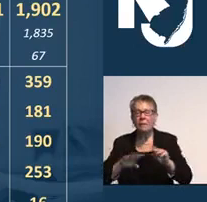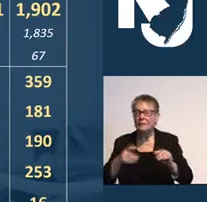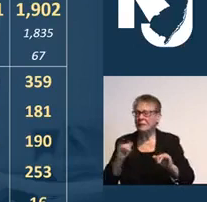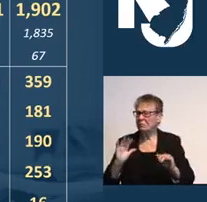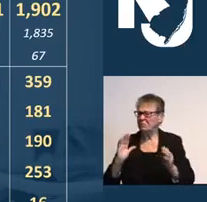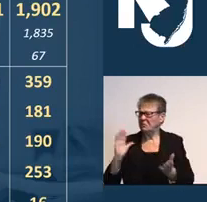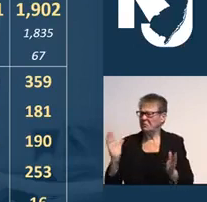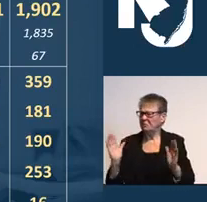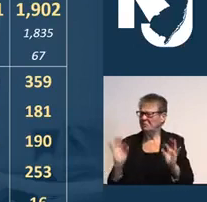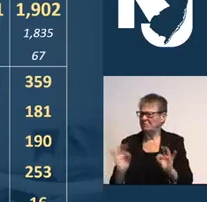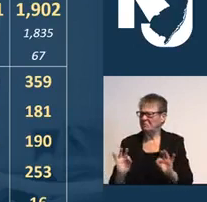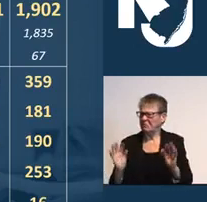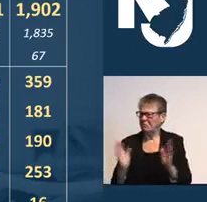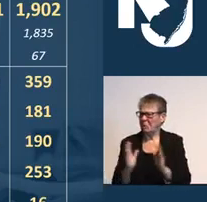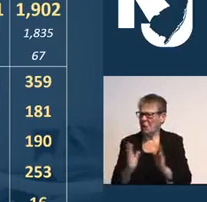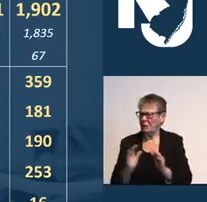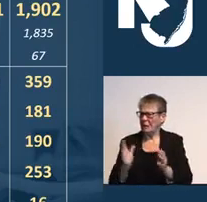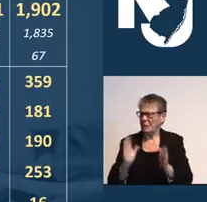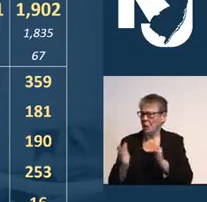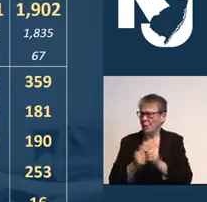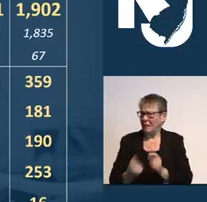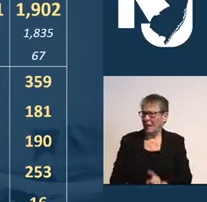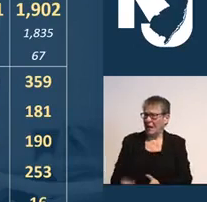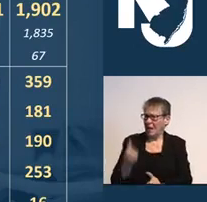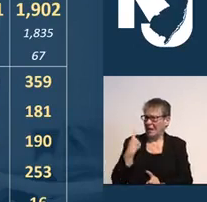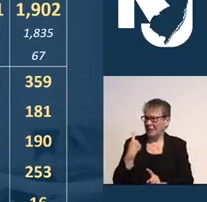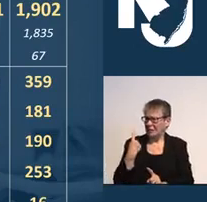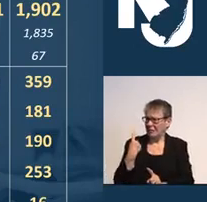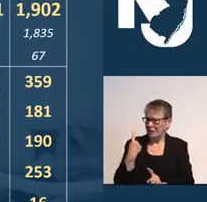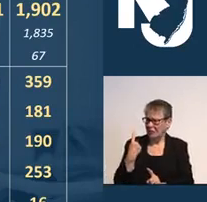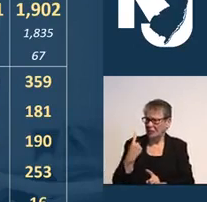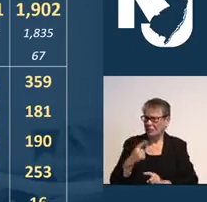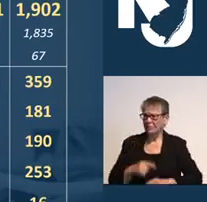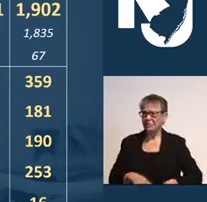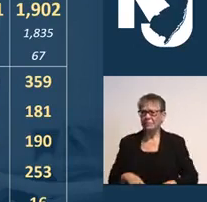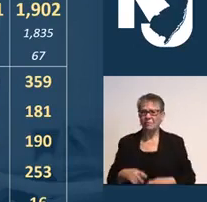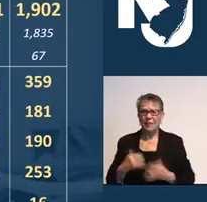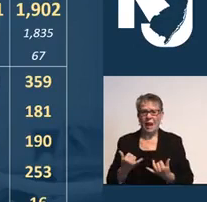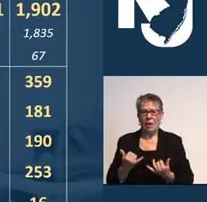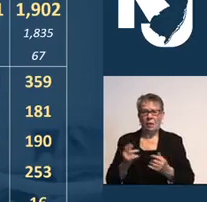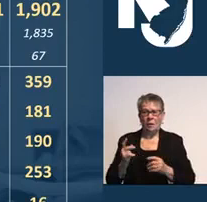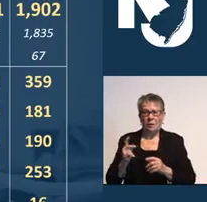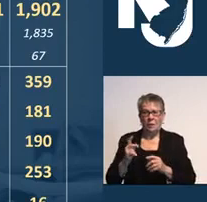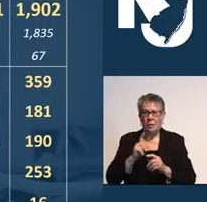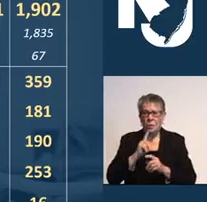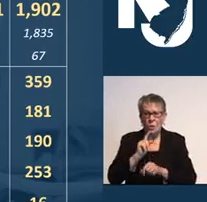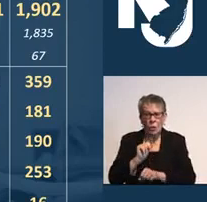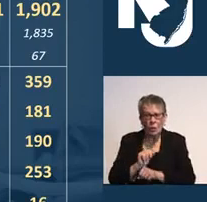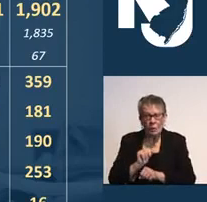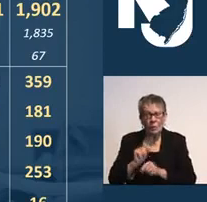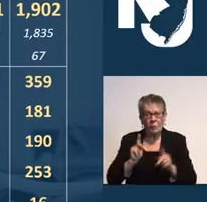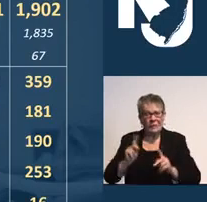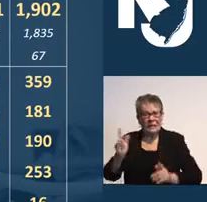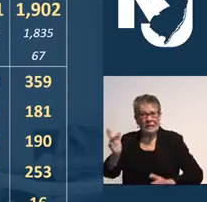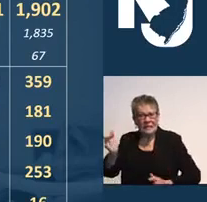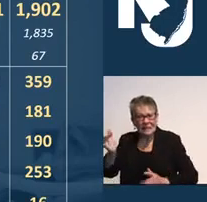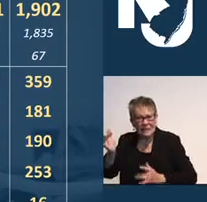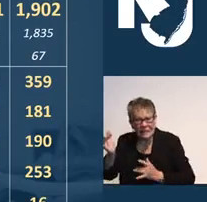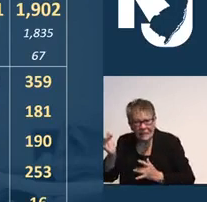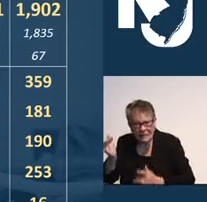as the recent case counts are going up with such speed. Even with this data, I know Judy and her team are planning for the